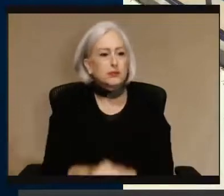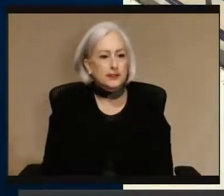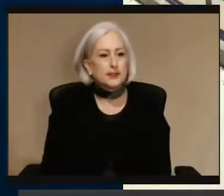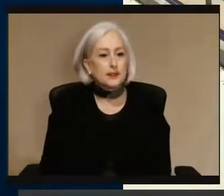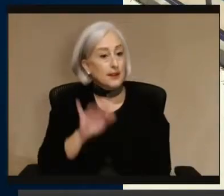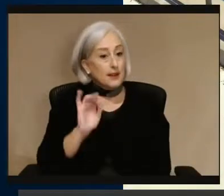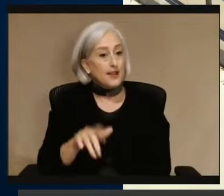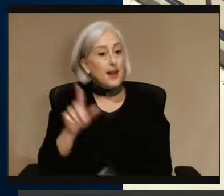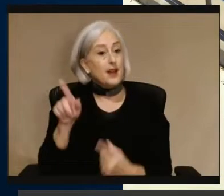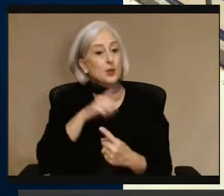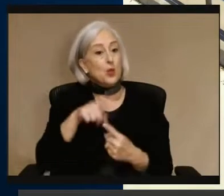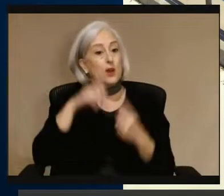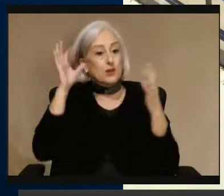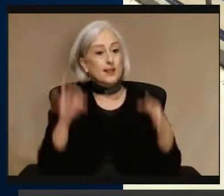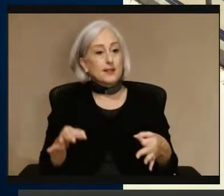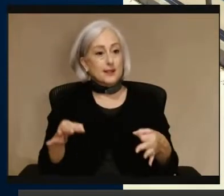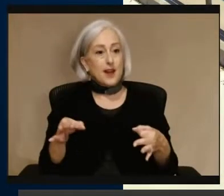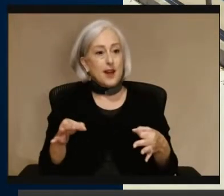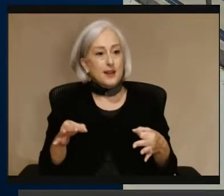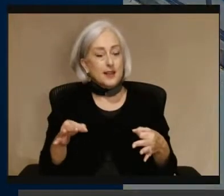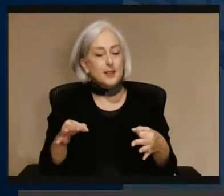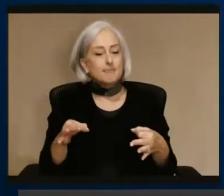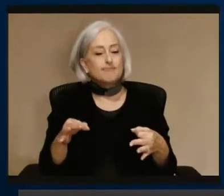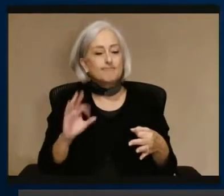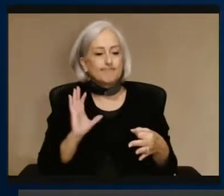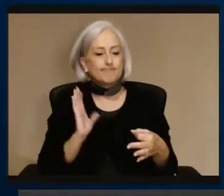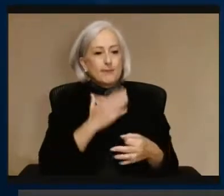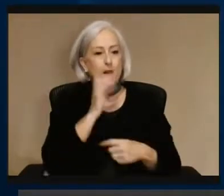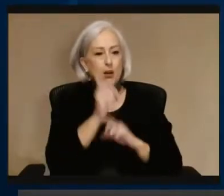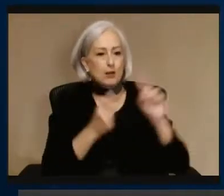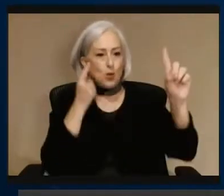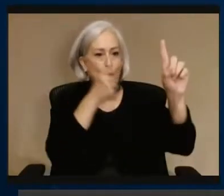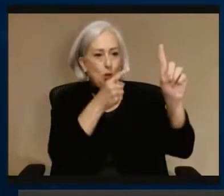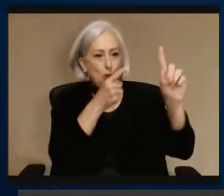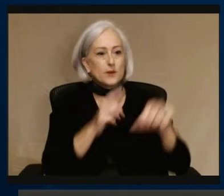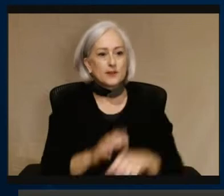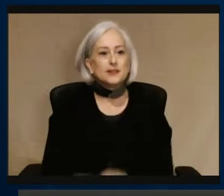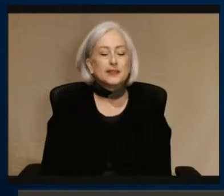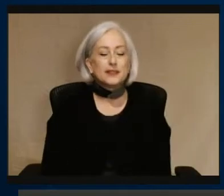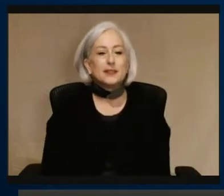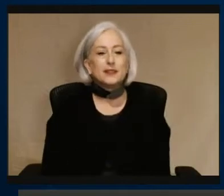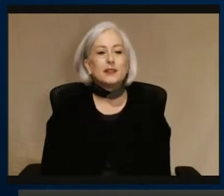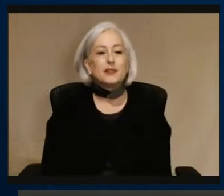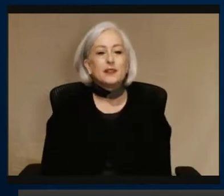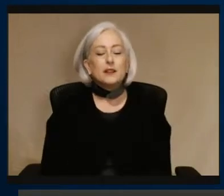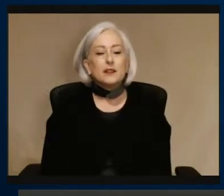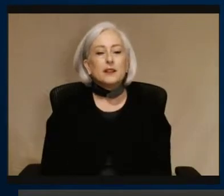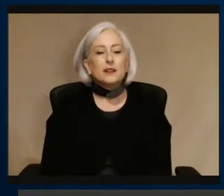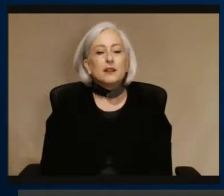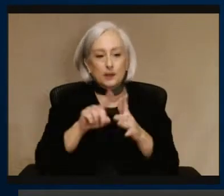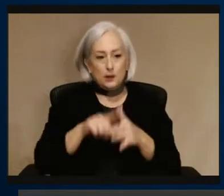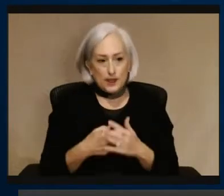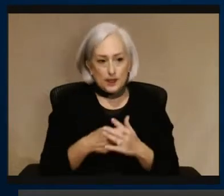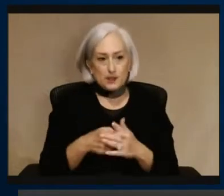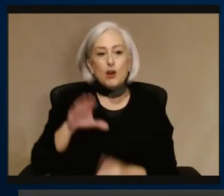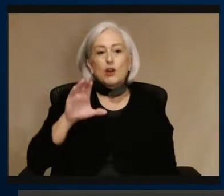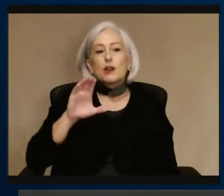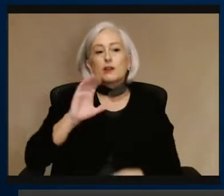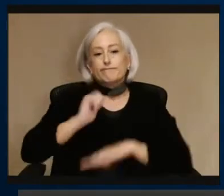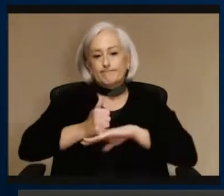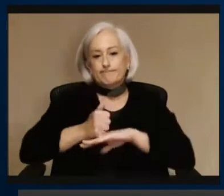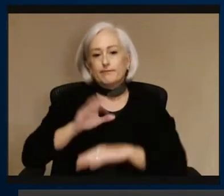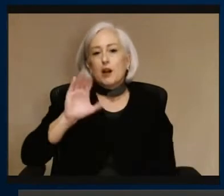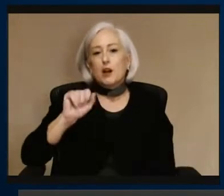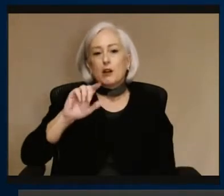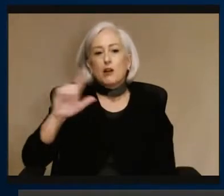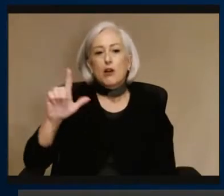of when we decided that was going to be our mission. And so we started Carl's Cause. We kind of have 3 main